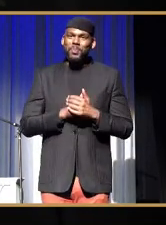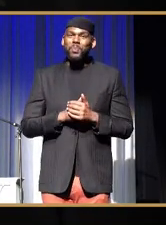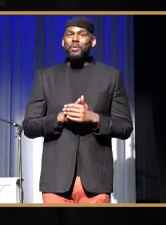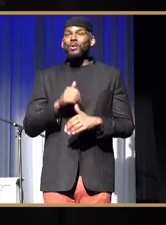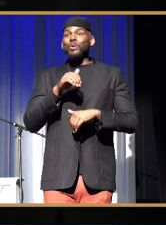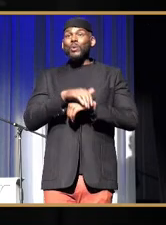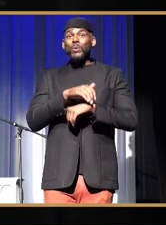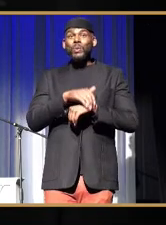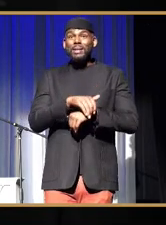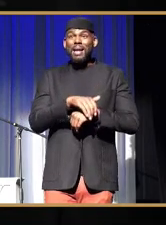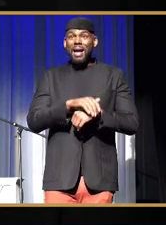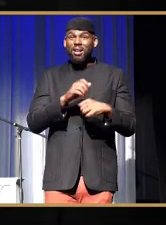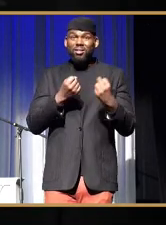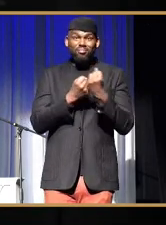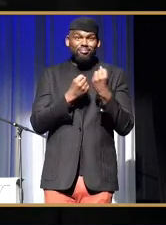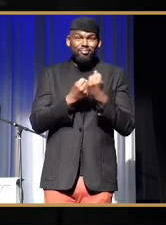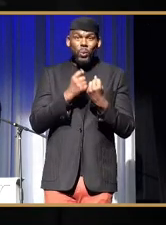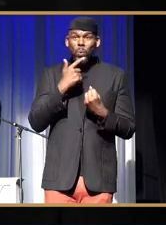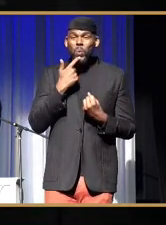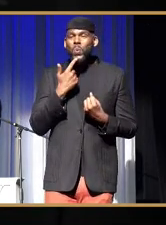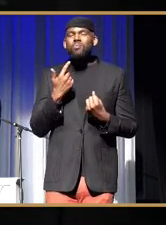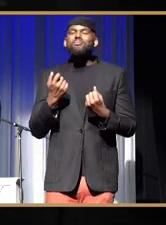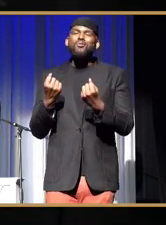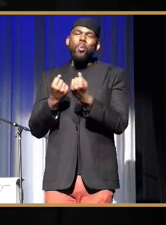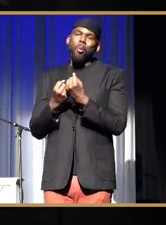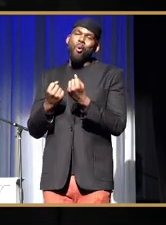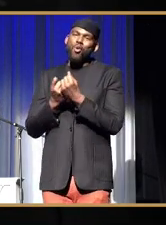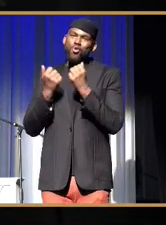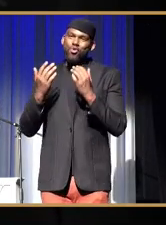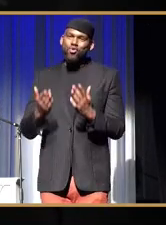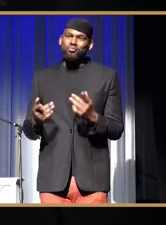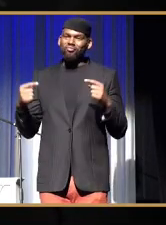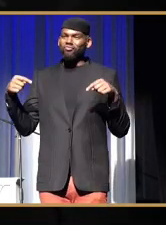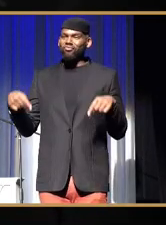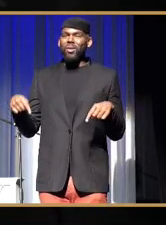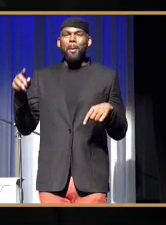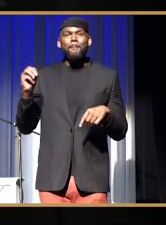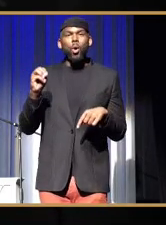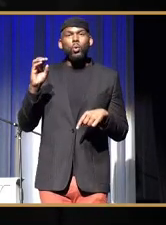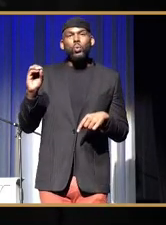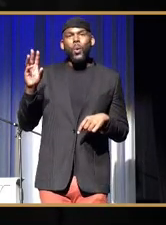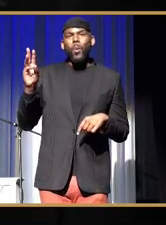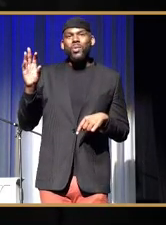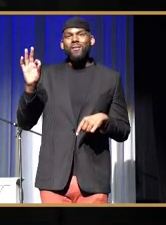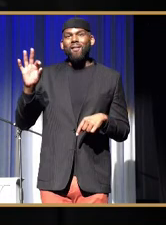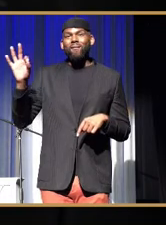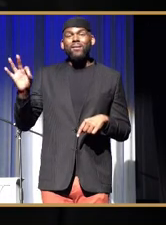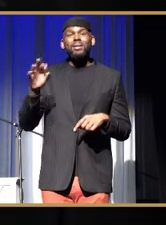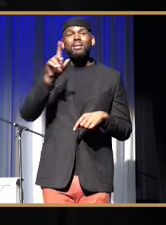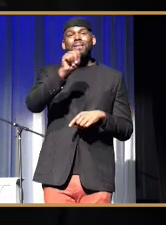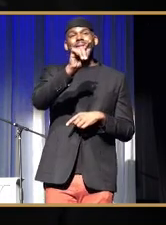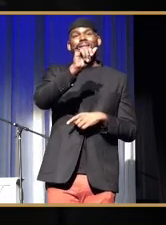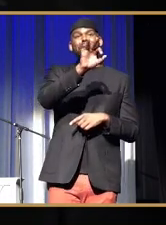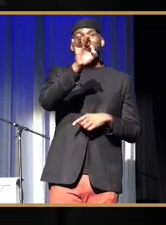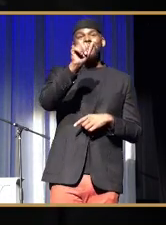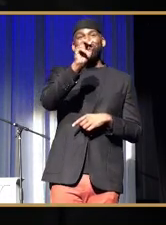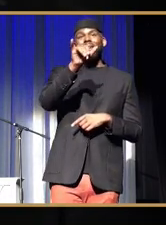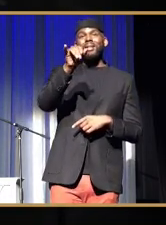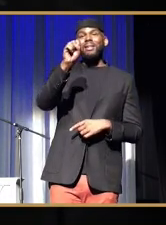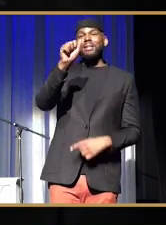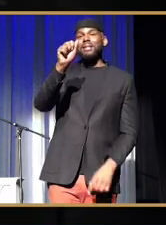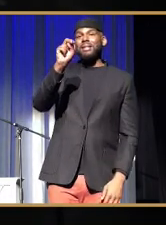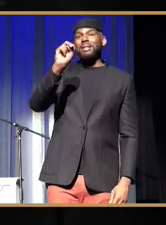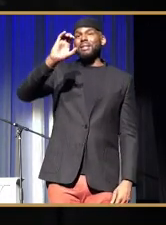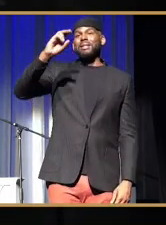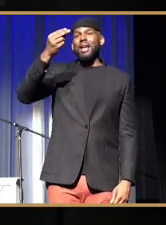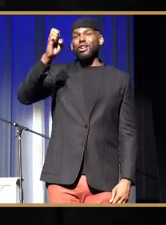Tonight is brought to us by an incredible supporter of the March on Washington Festival, Tiffany Sanchez and her